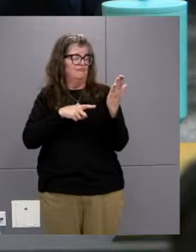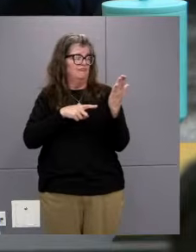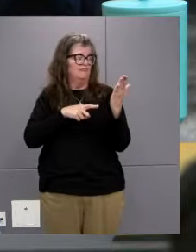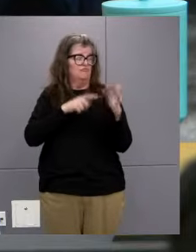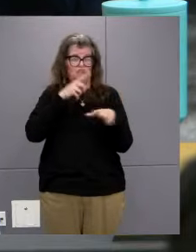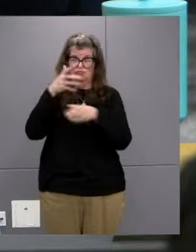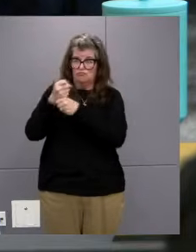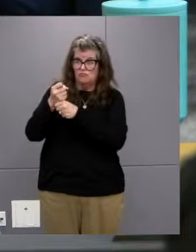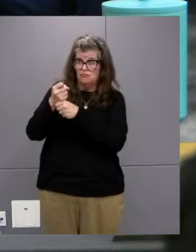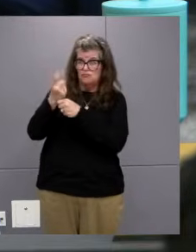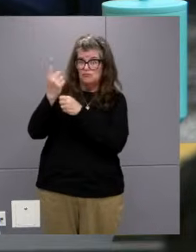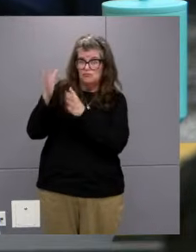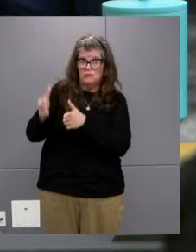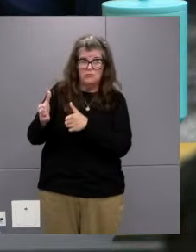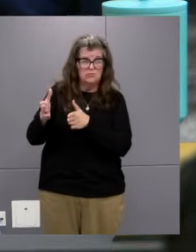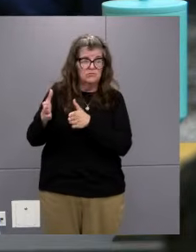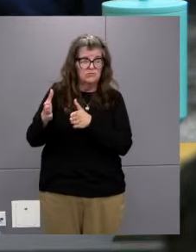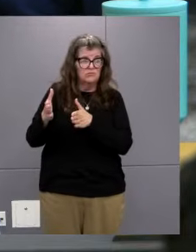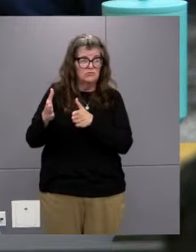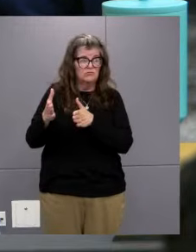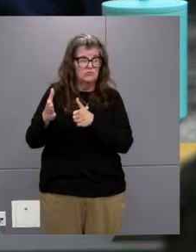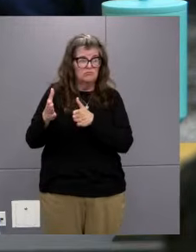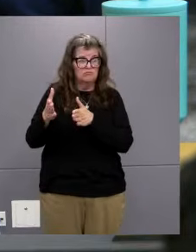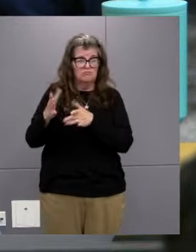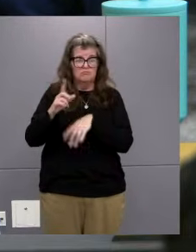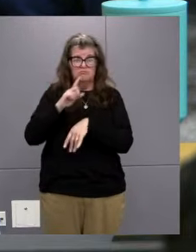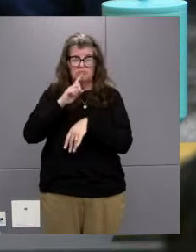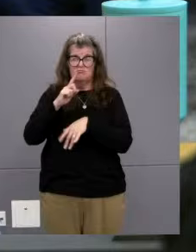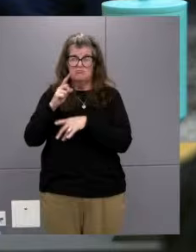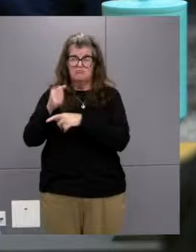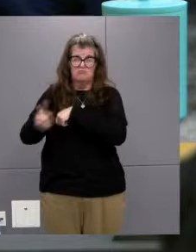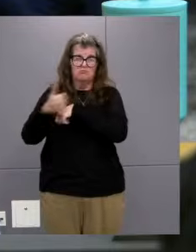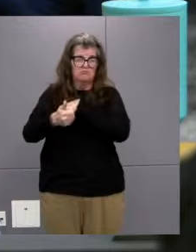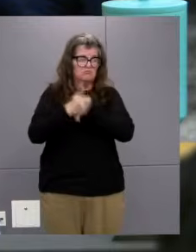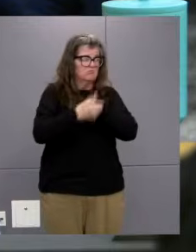one person, it shouldn't fall down on the rest of us. I don't know.